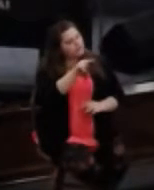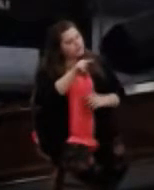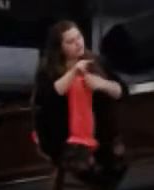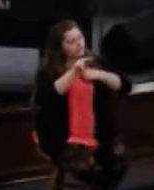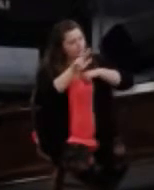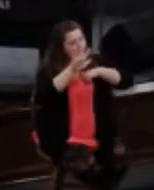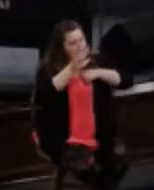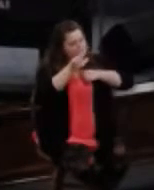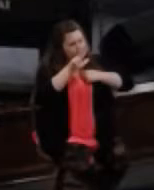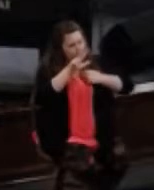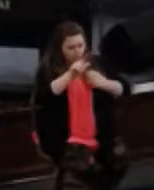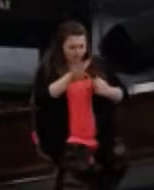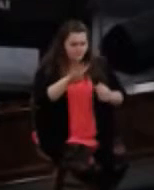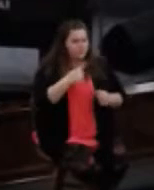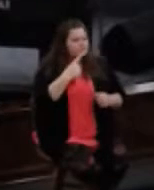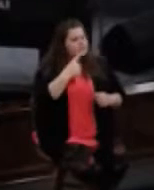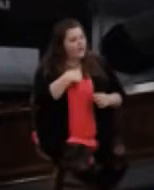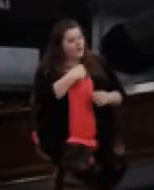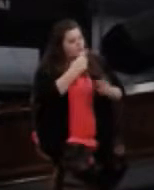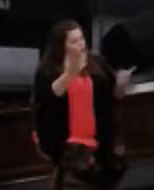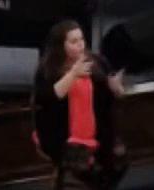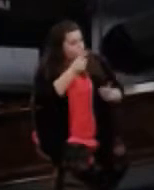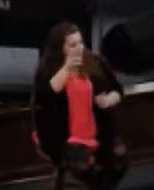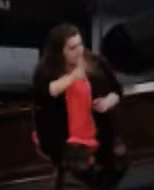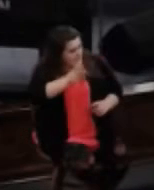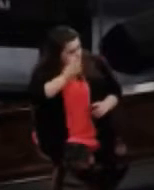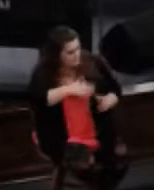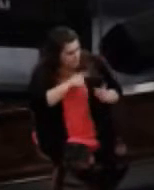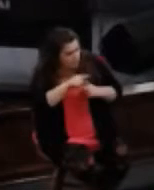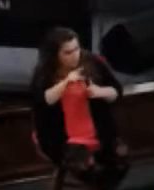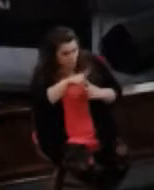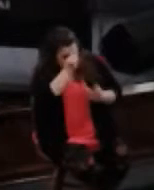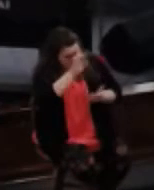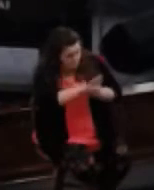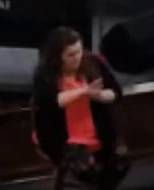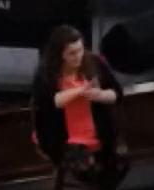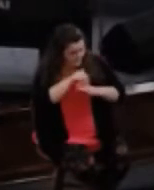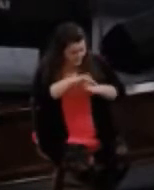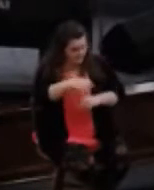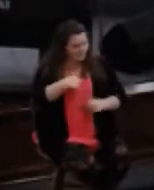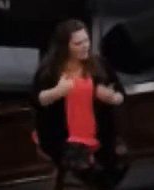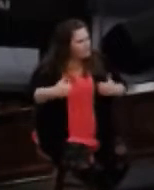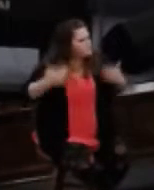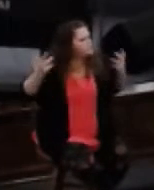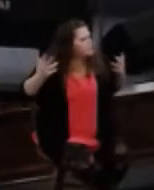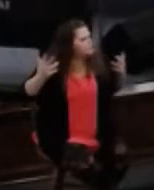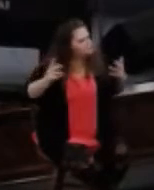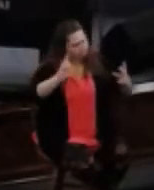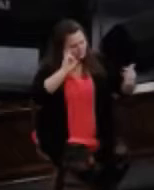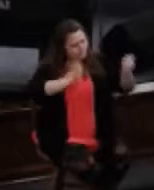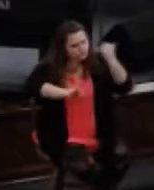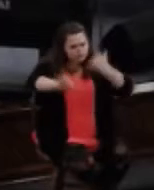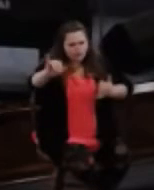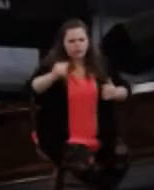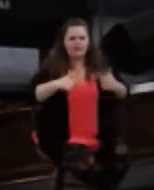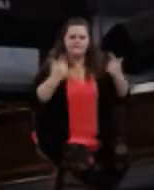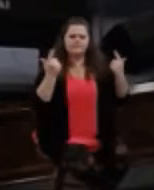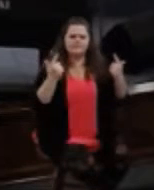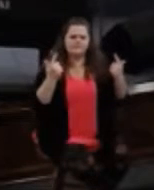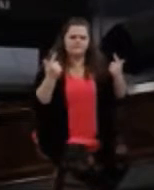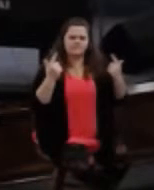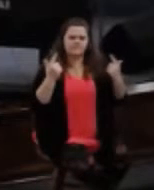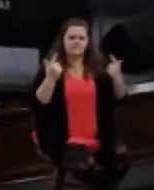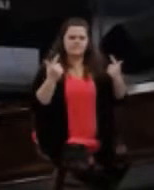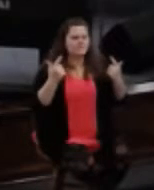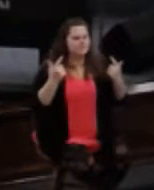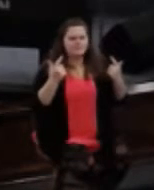truly, I tell you, whoever hears my word and believes him who sent me has what? Eternal life, and will